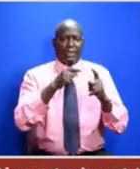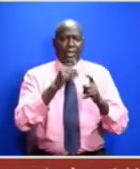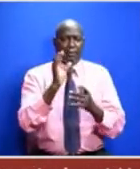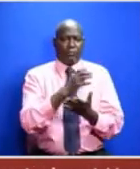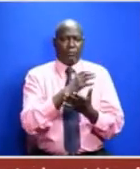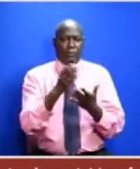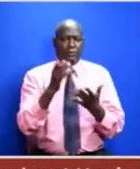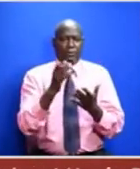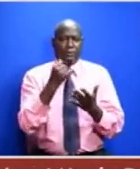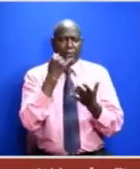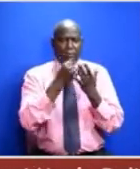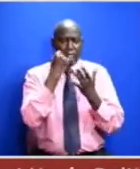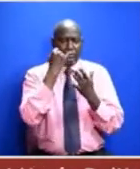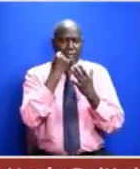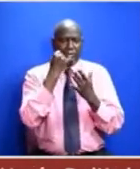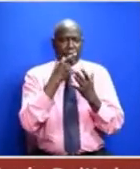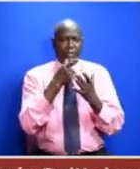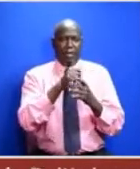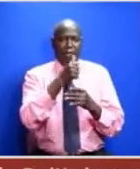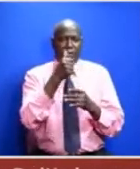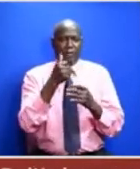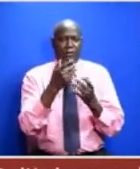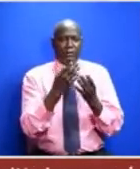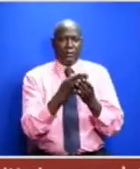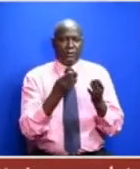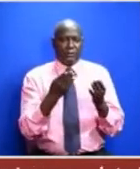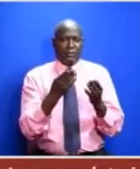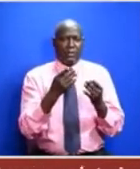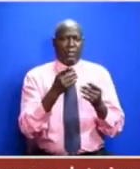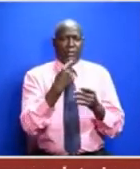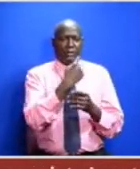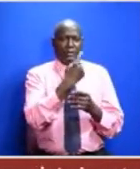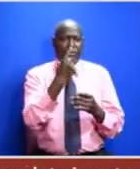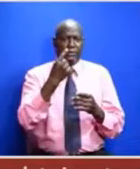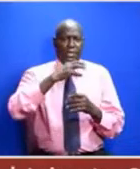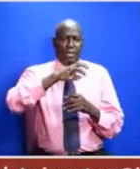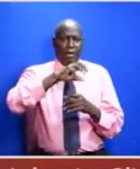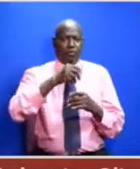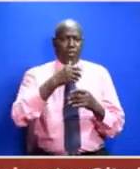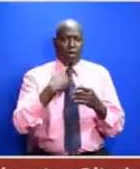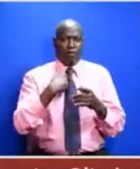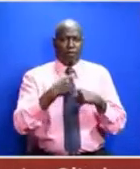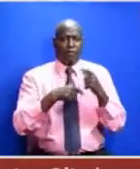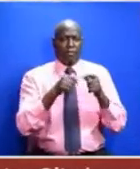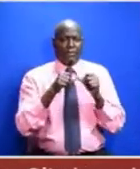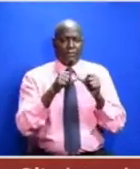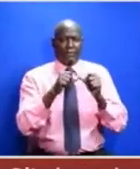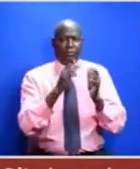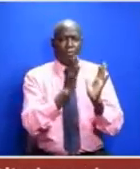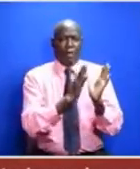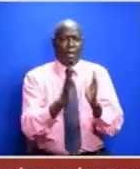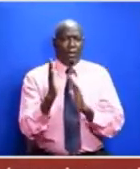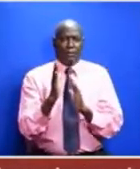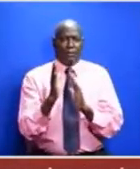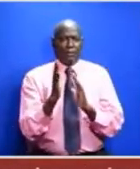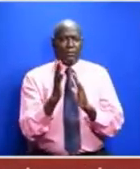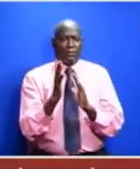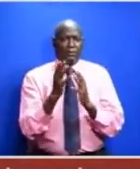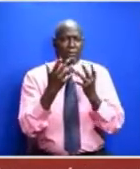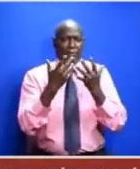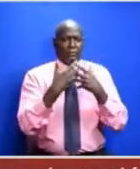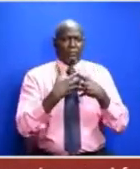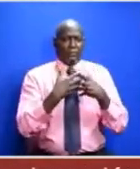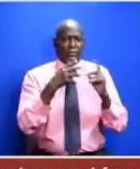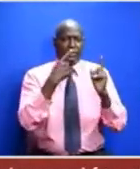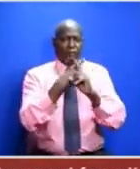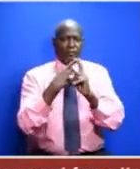brews, narcotic drugs and psychotropic substances, each county has to develop a long-term sustainable plan that is suited to the local dynamics of the